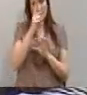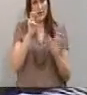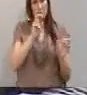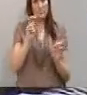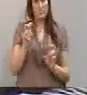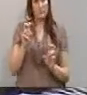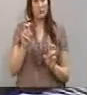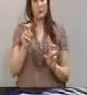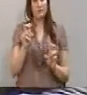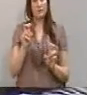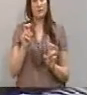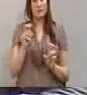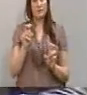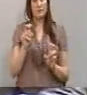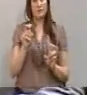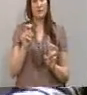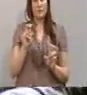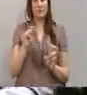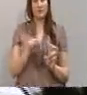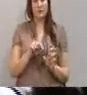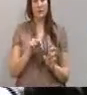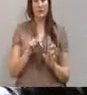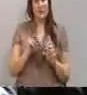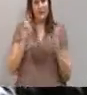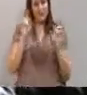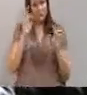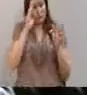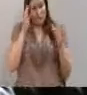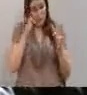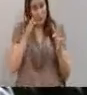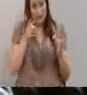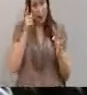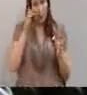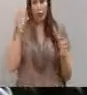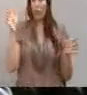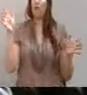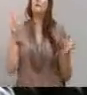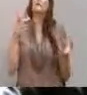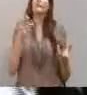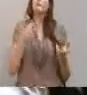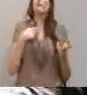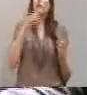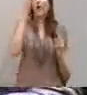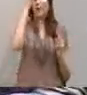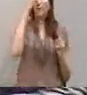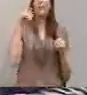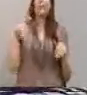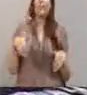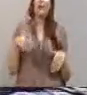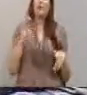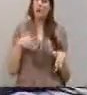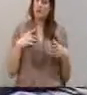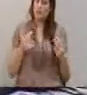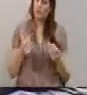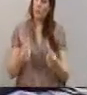the courage of driving that issue ahead in spite of government not moving. I would rather see a Parliament